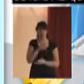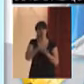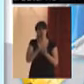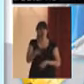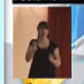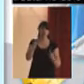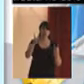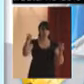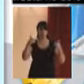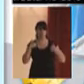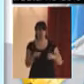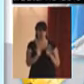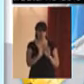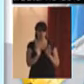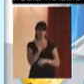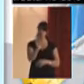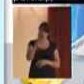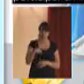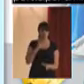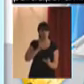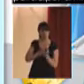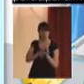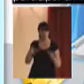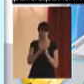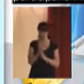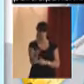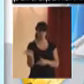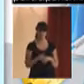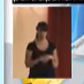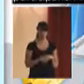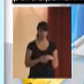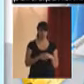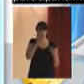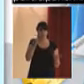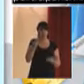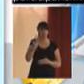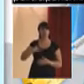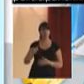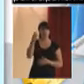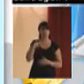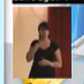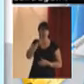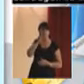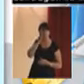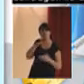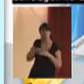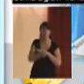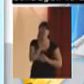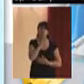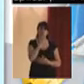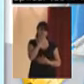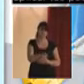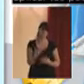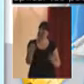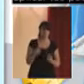channels with all of this. And what our colleagues have said here before have to do also with social participation. In order to obtain accessibility in